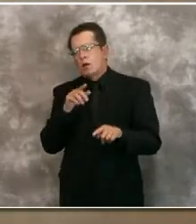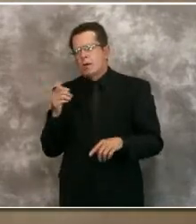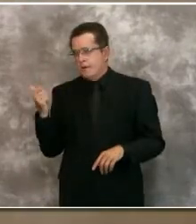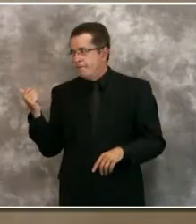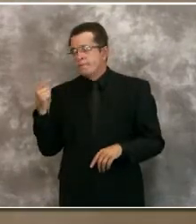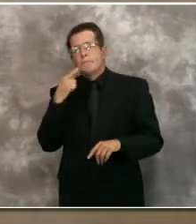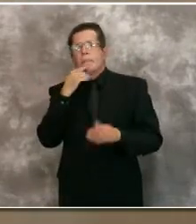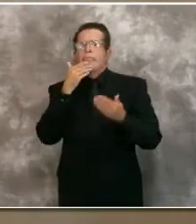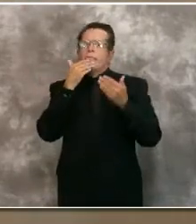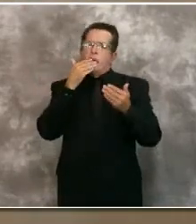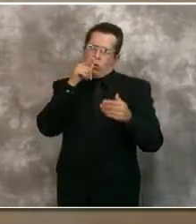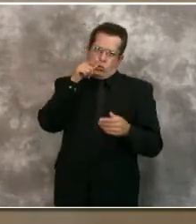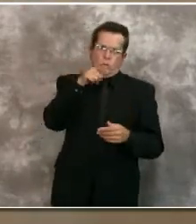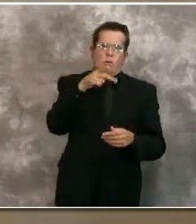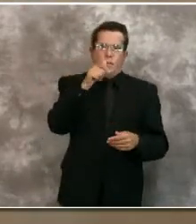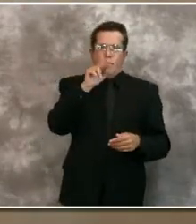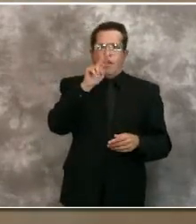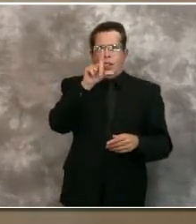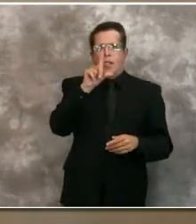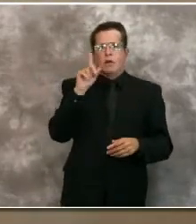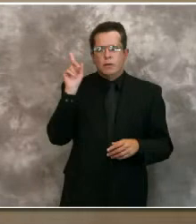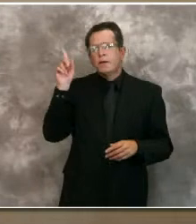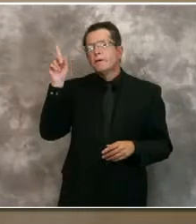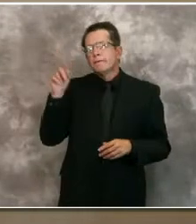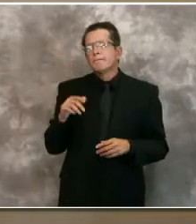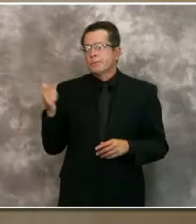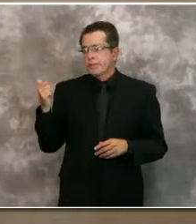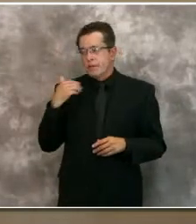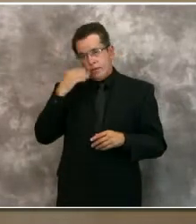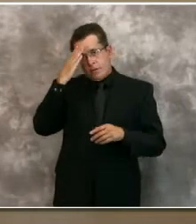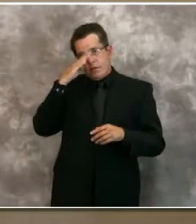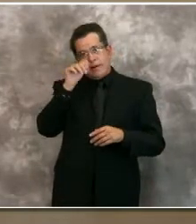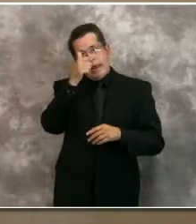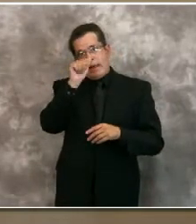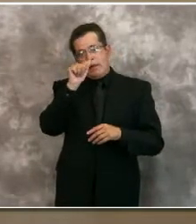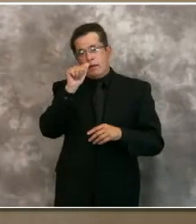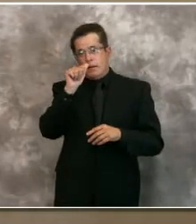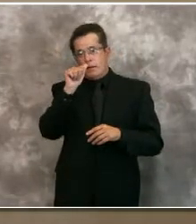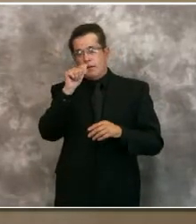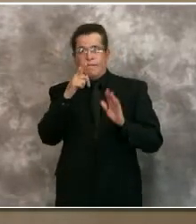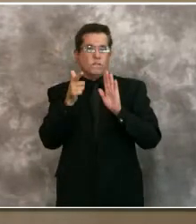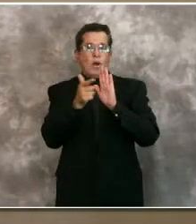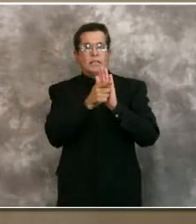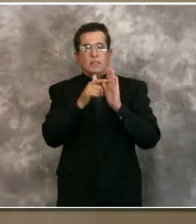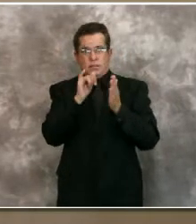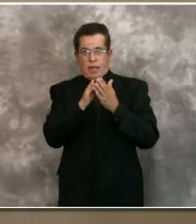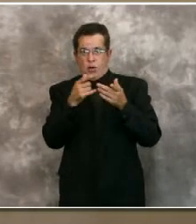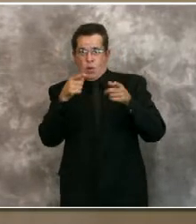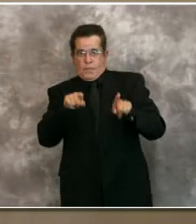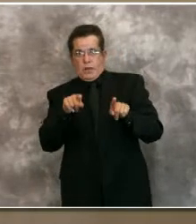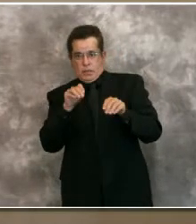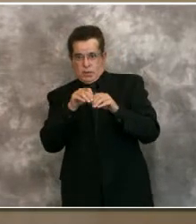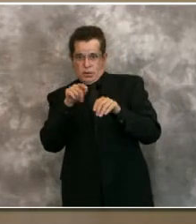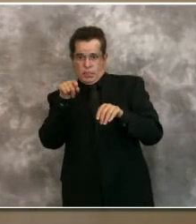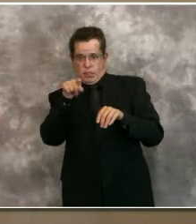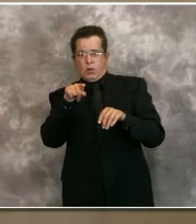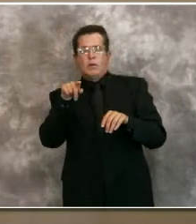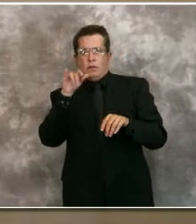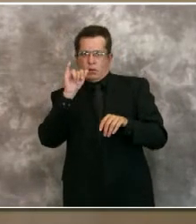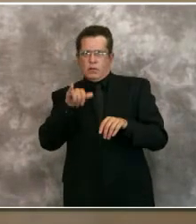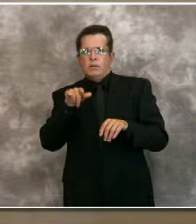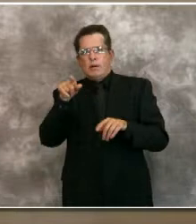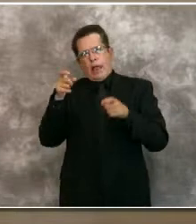Thank you, Paul. So as everyone knows, infractions that occur in various jurisdictions are handled